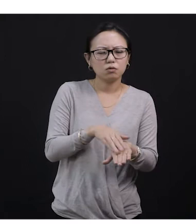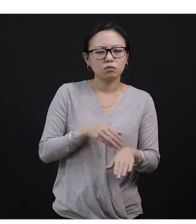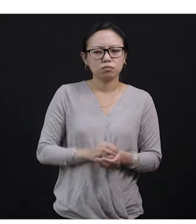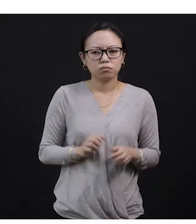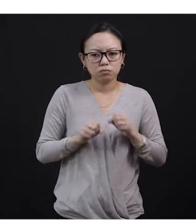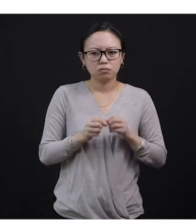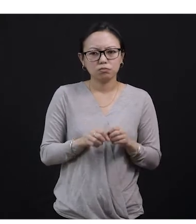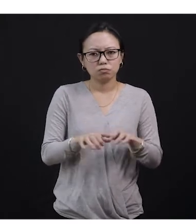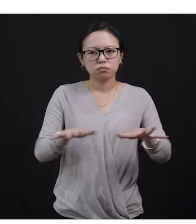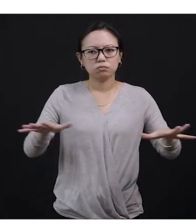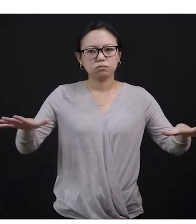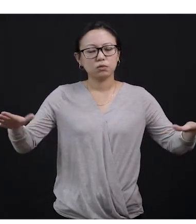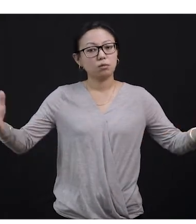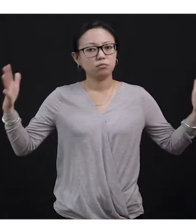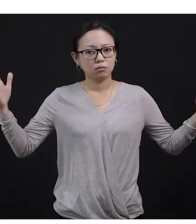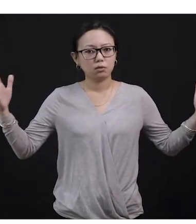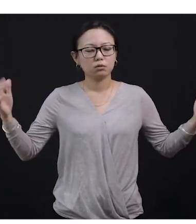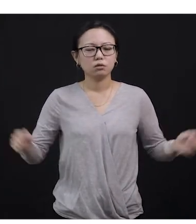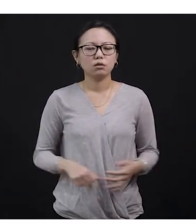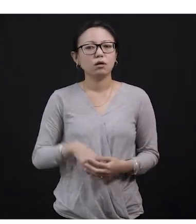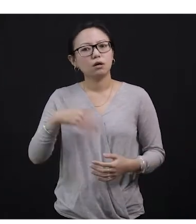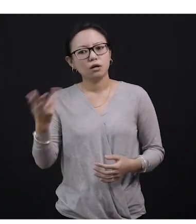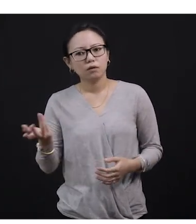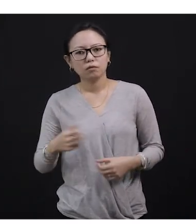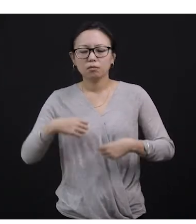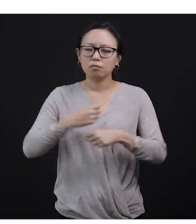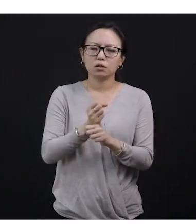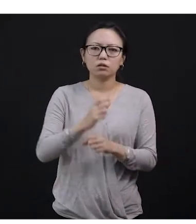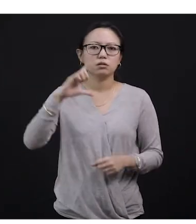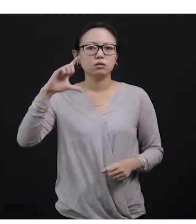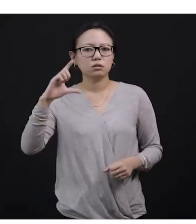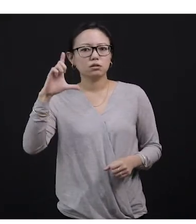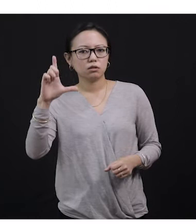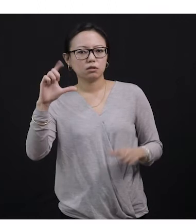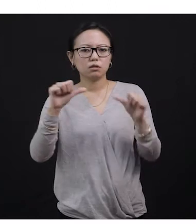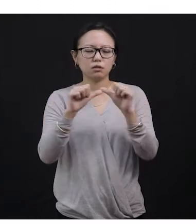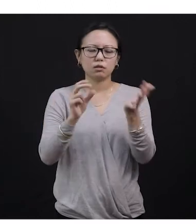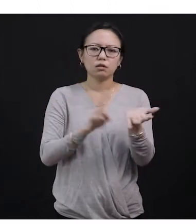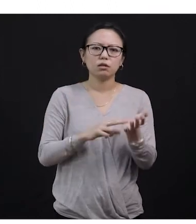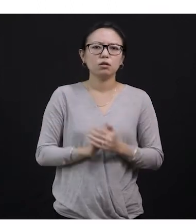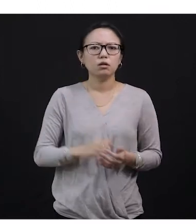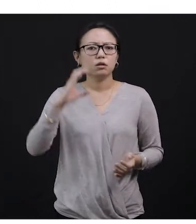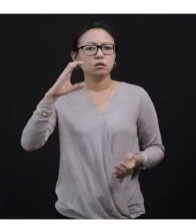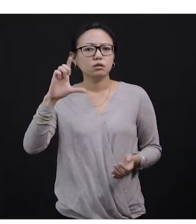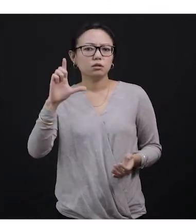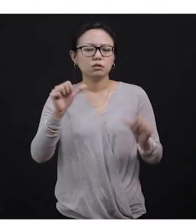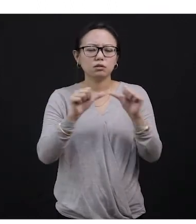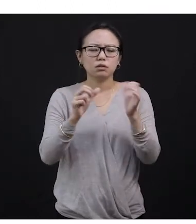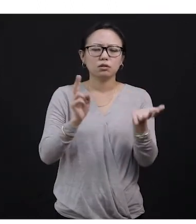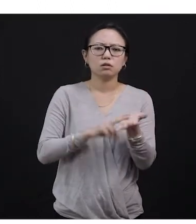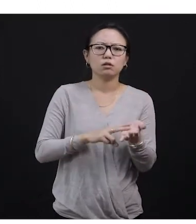okay? Clan means the member in a clan, they have similar ancestors, okay? That means their